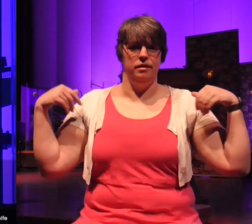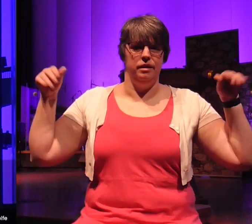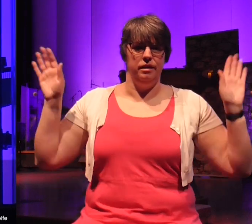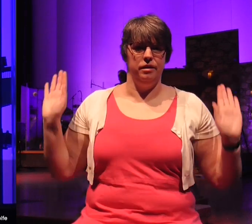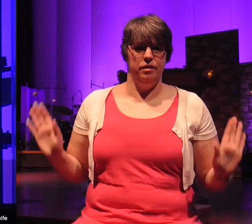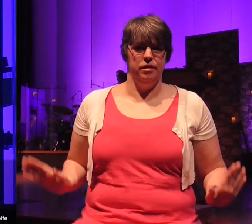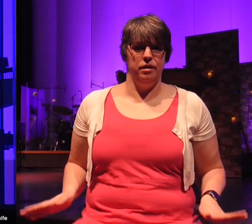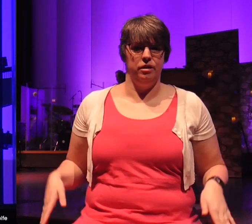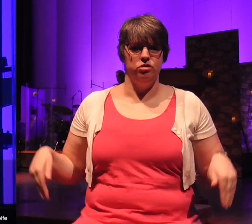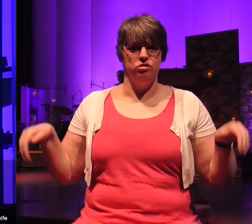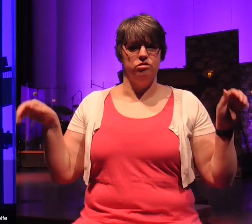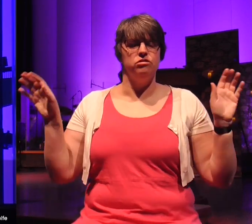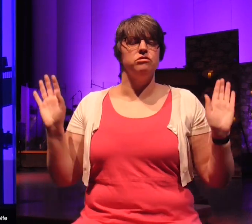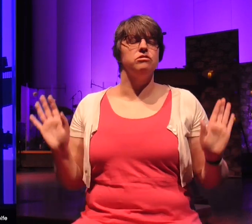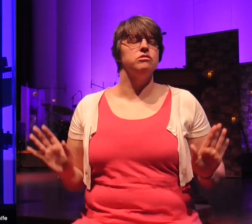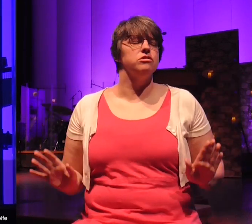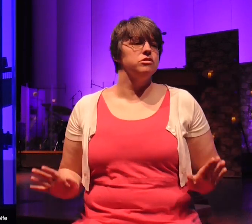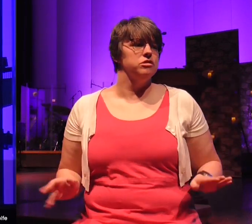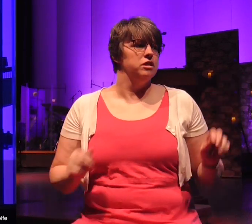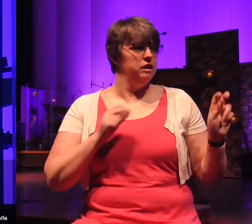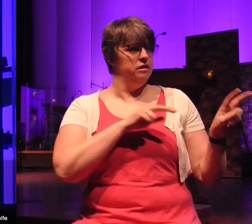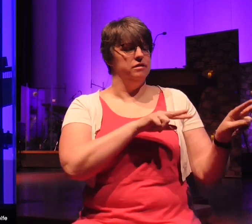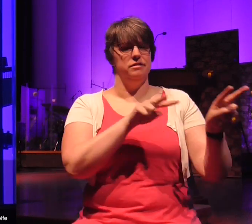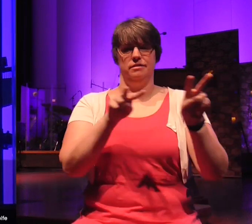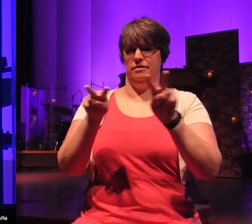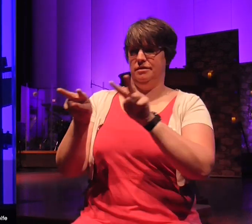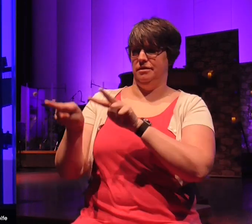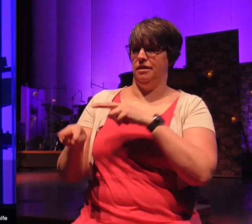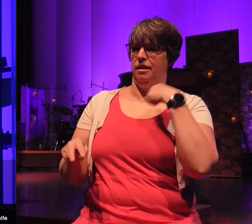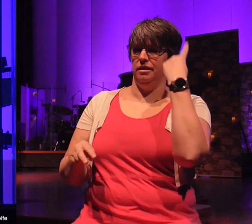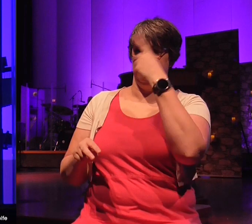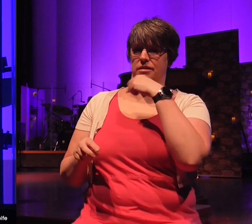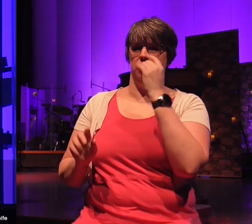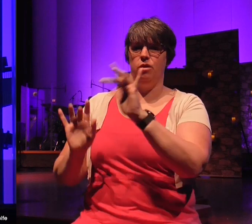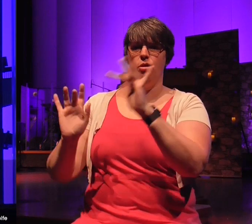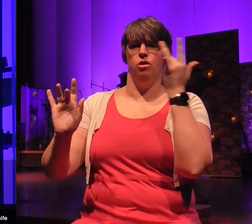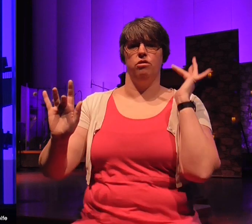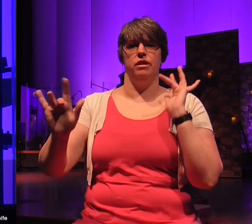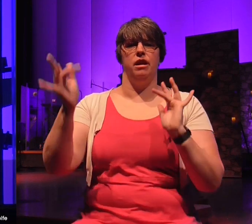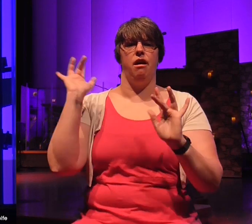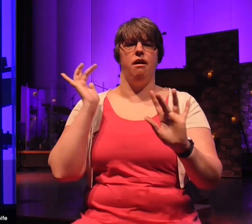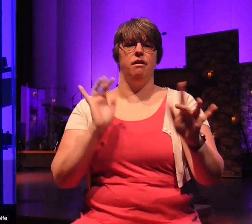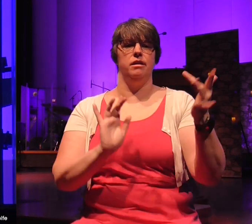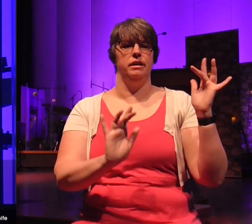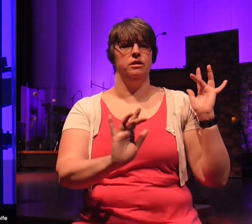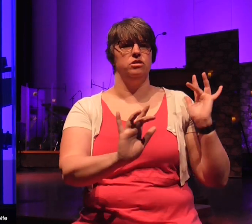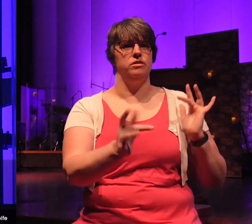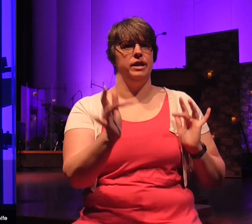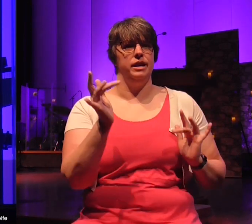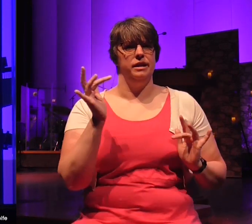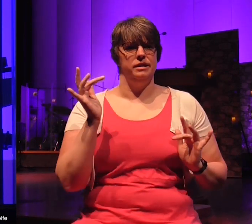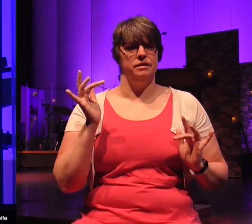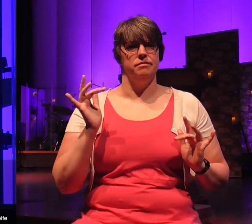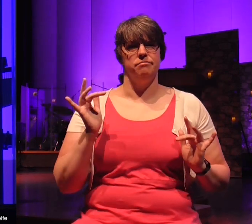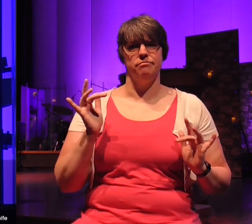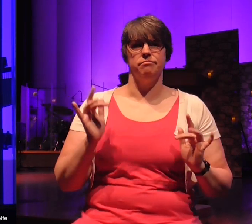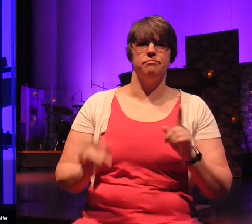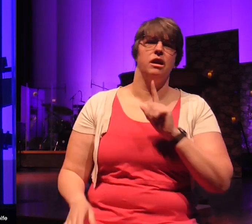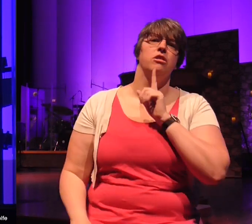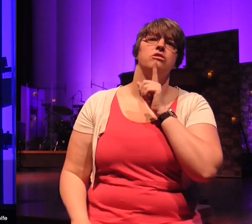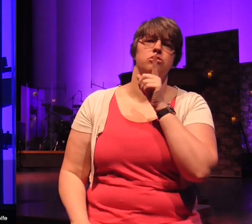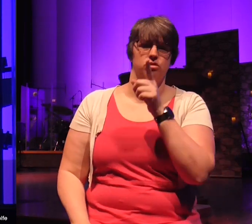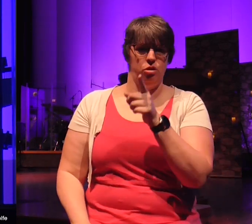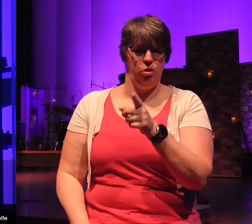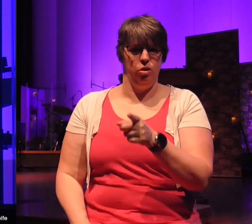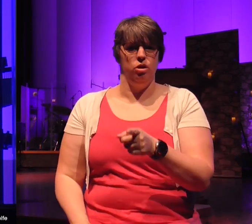I can hear the brush of angel wings. I see glory on each face.